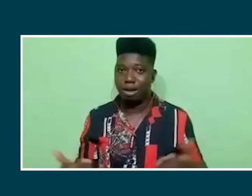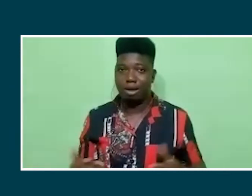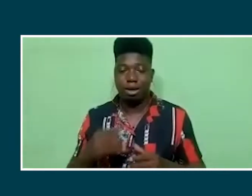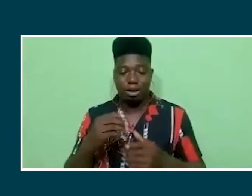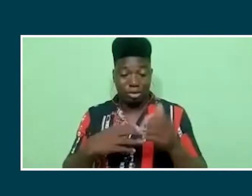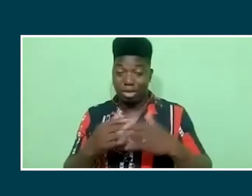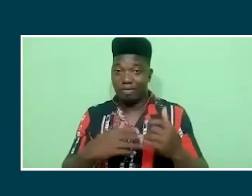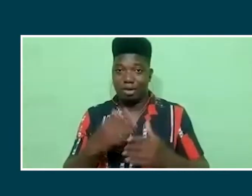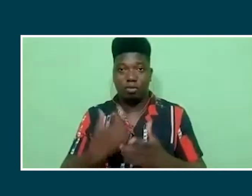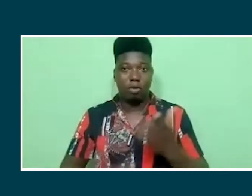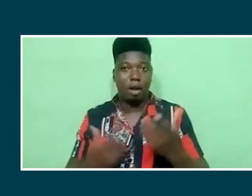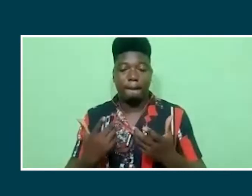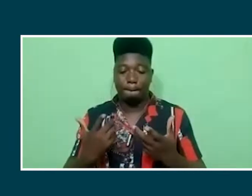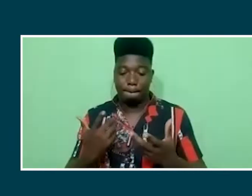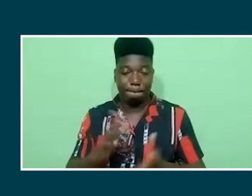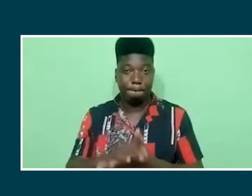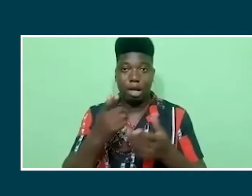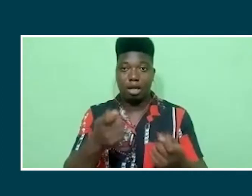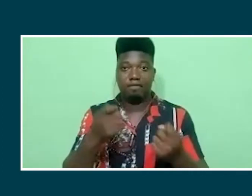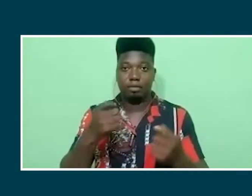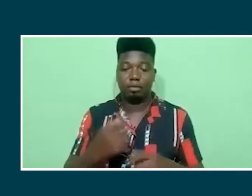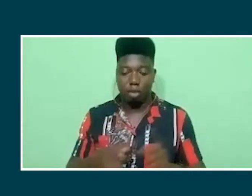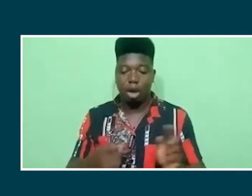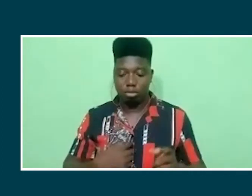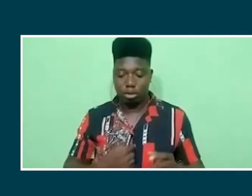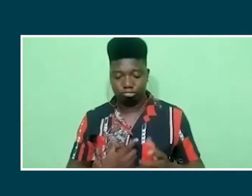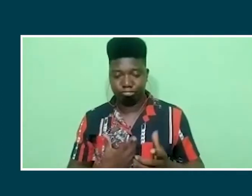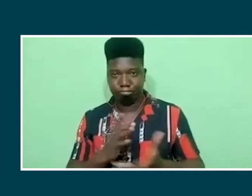decided to start believing in myself and redefining